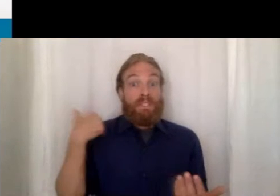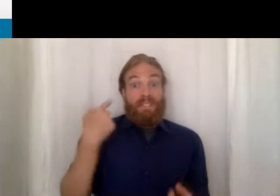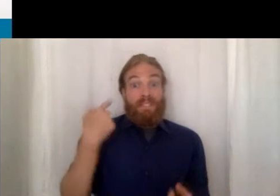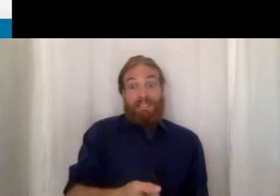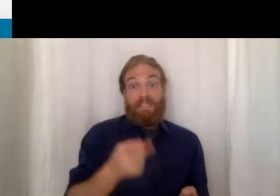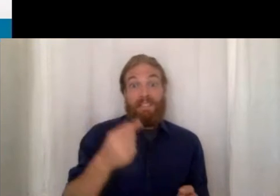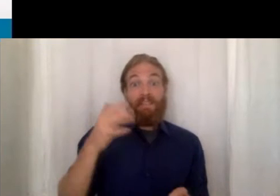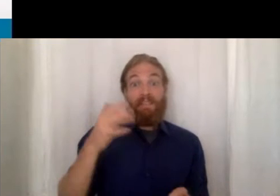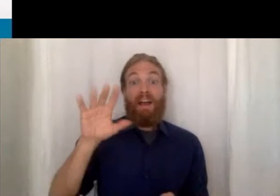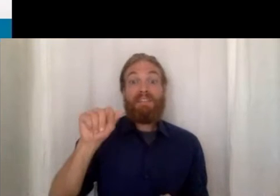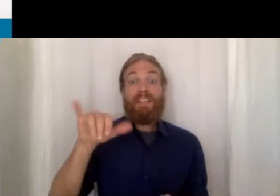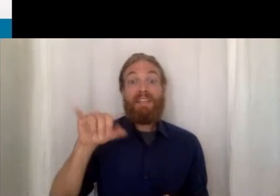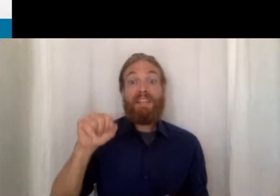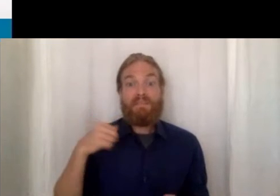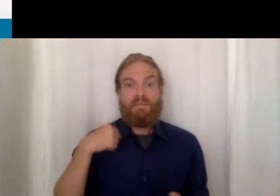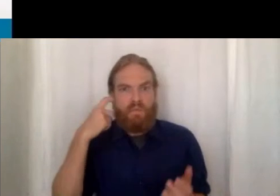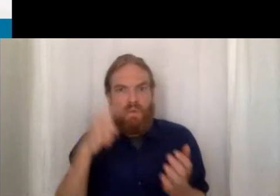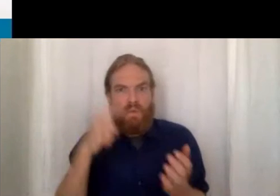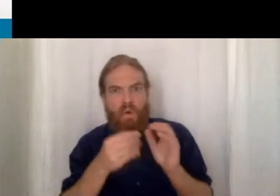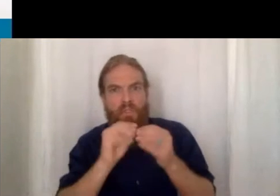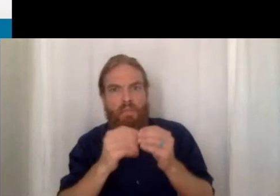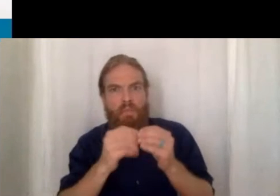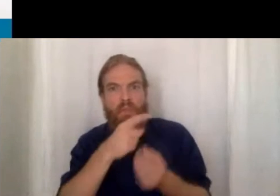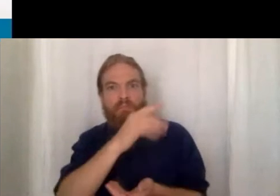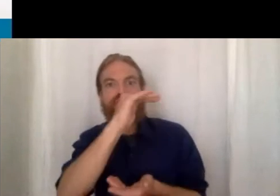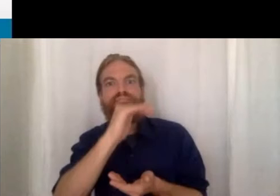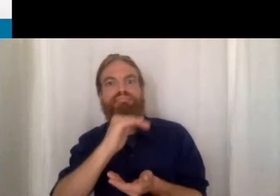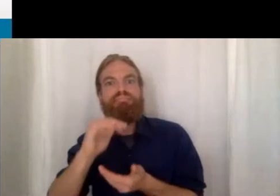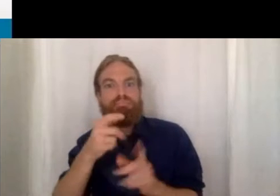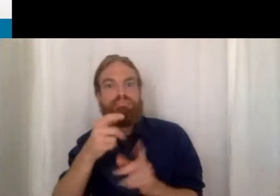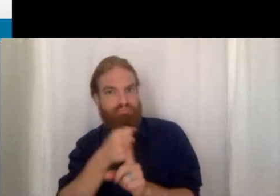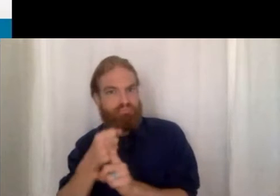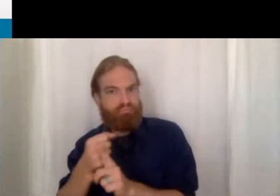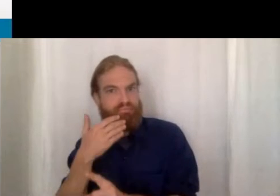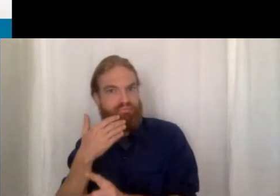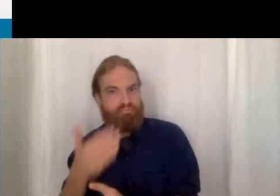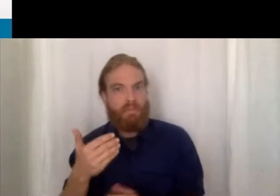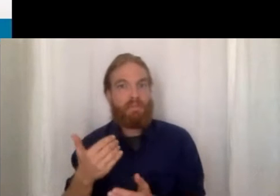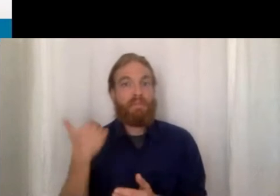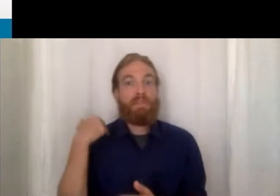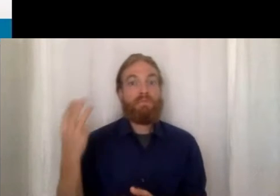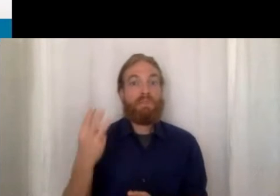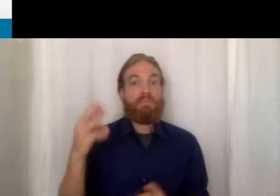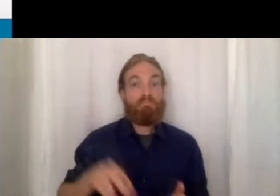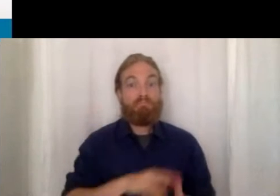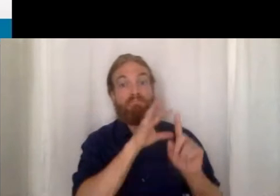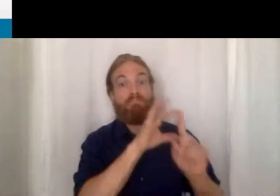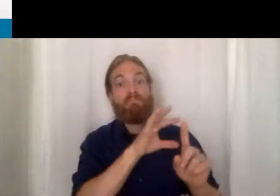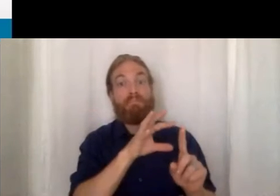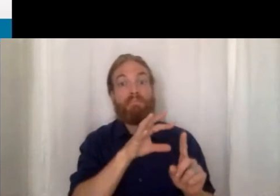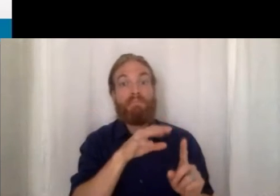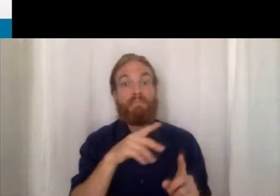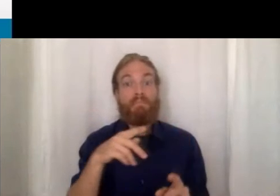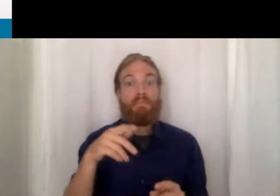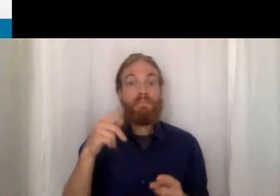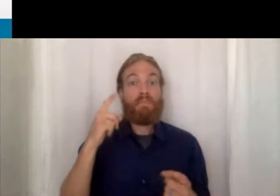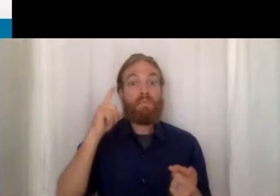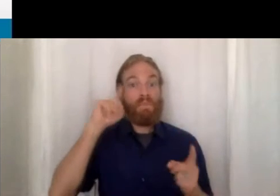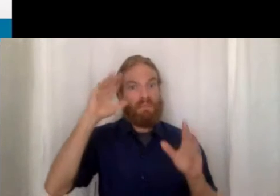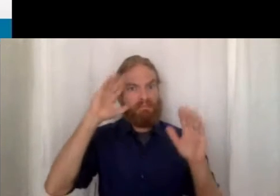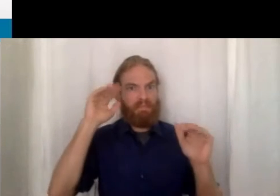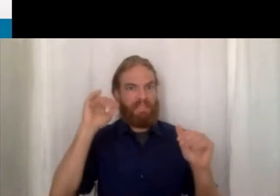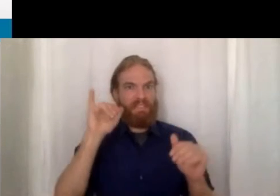Wednesday, and hopefully by the next time we meet, that will become a pattern and we will drive that incidence down. Bad news is that